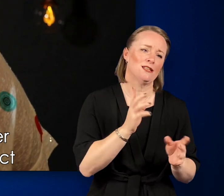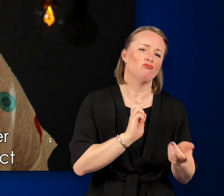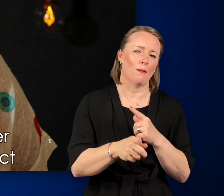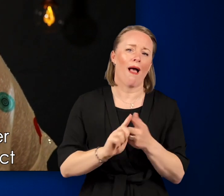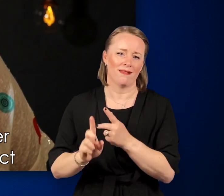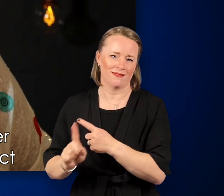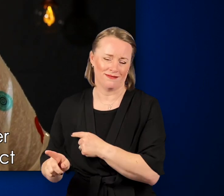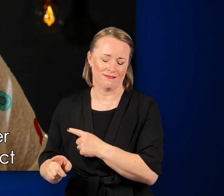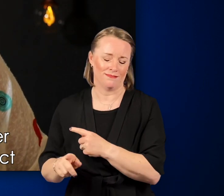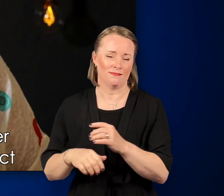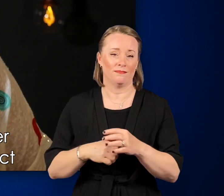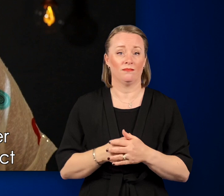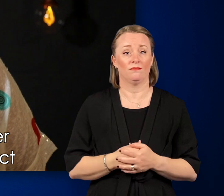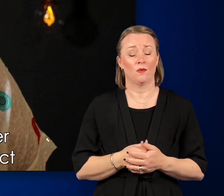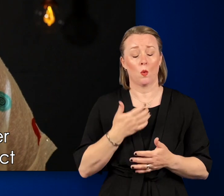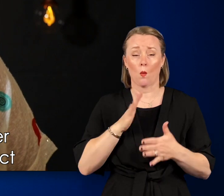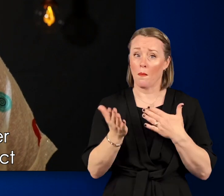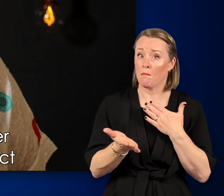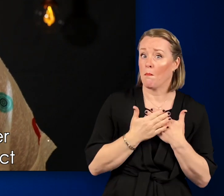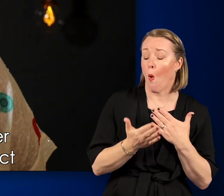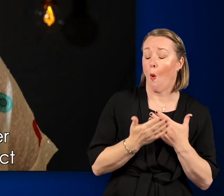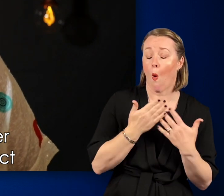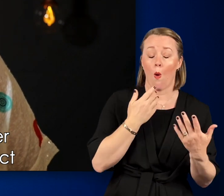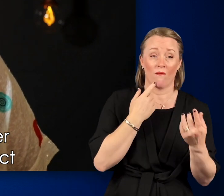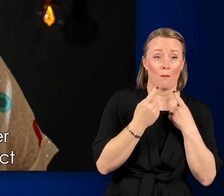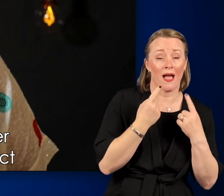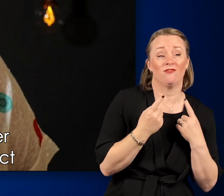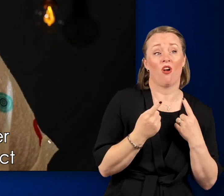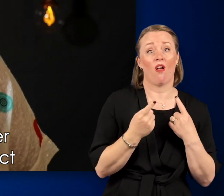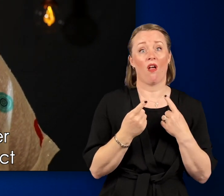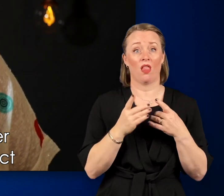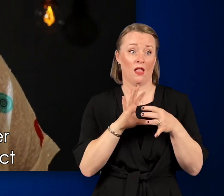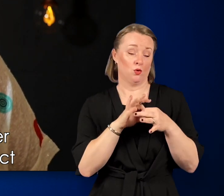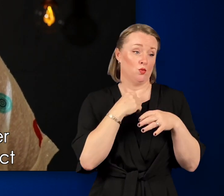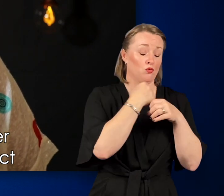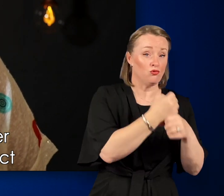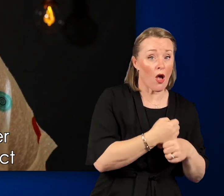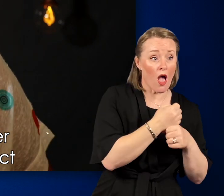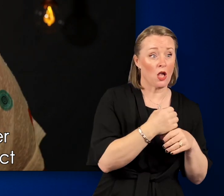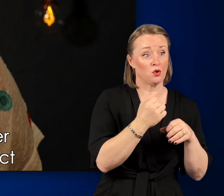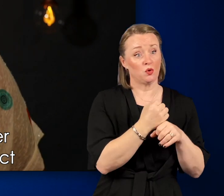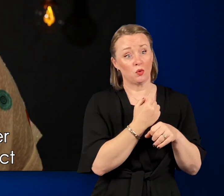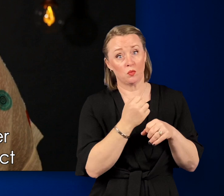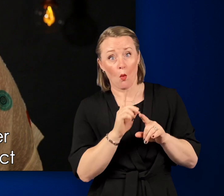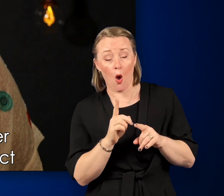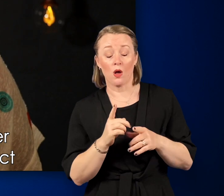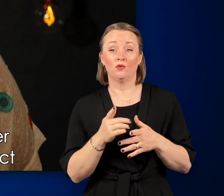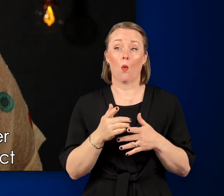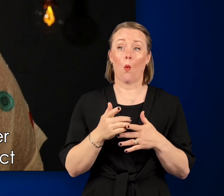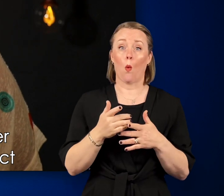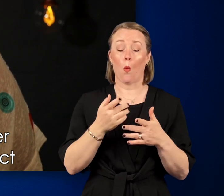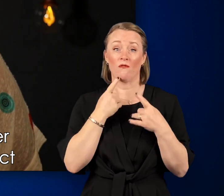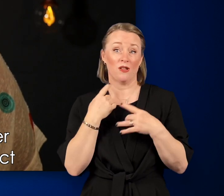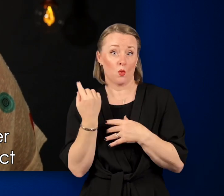any prayer for anything, if you'd like any more information on anything you've heard today or what our church is about, or you just want to get to know us a bit